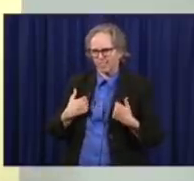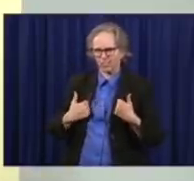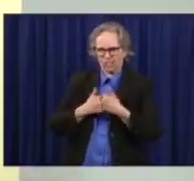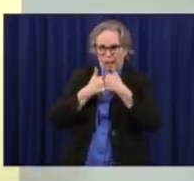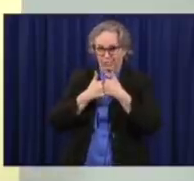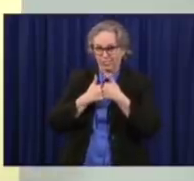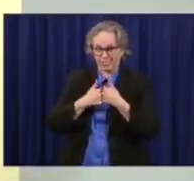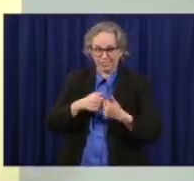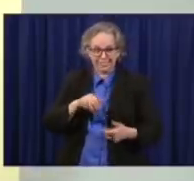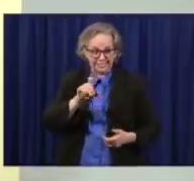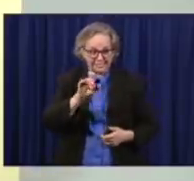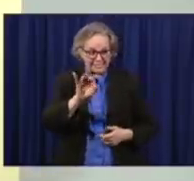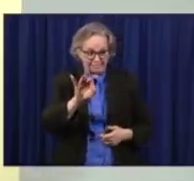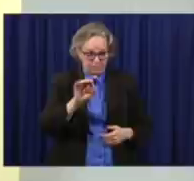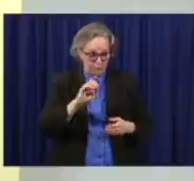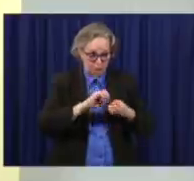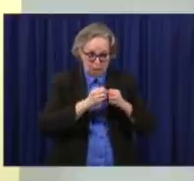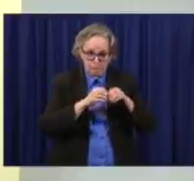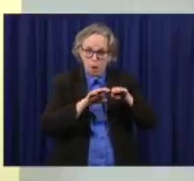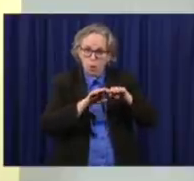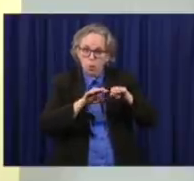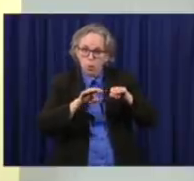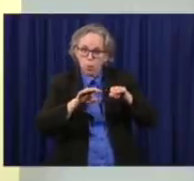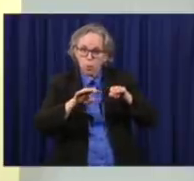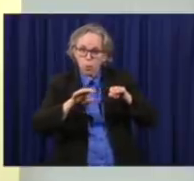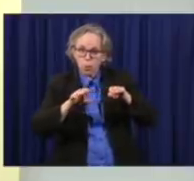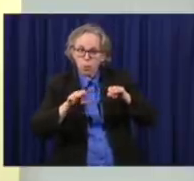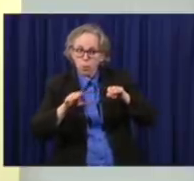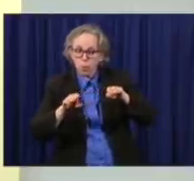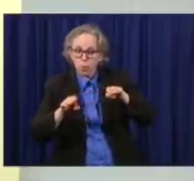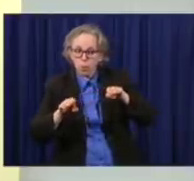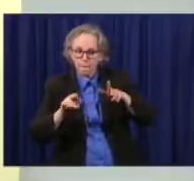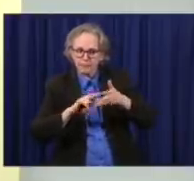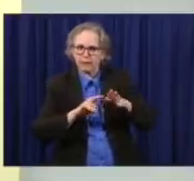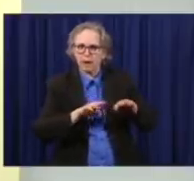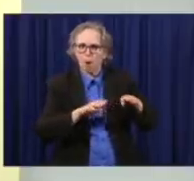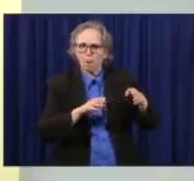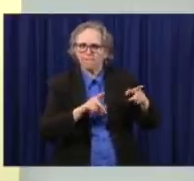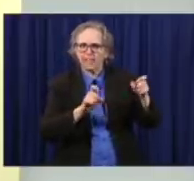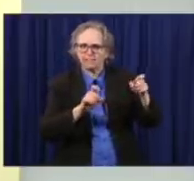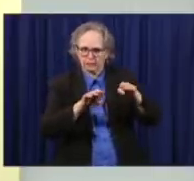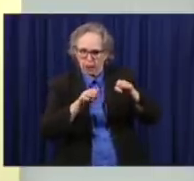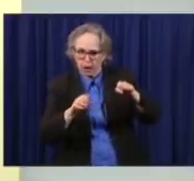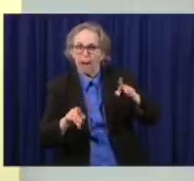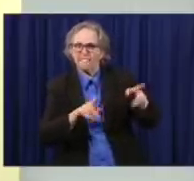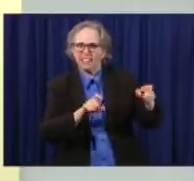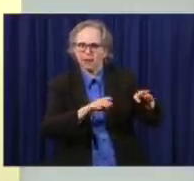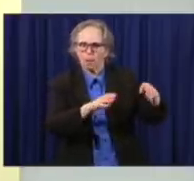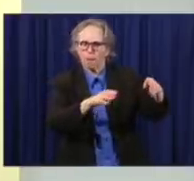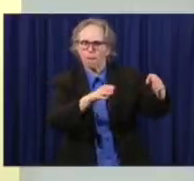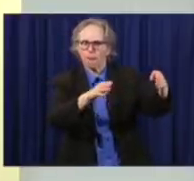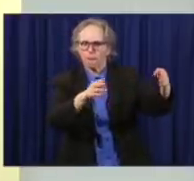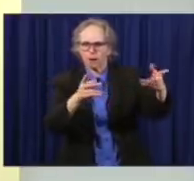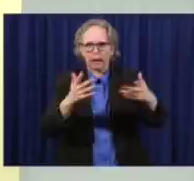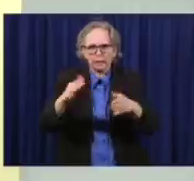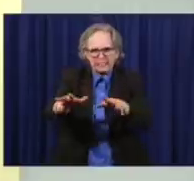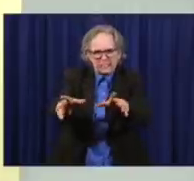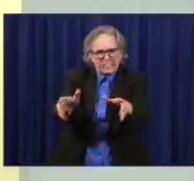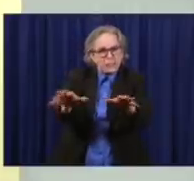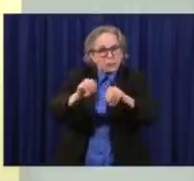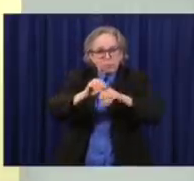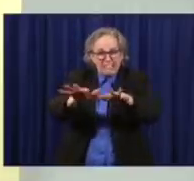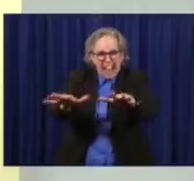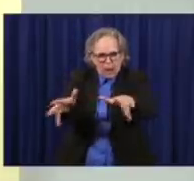looking good, we can go faster. And we will slow the spread of coronavirus. We do that. We know we will do that. We have seen